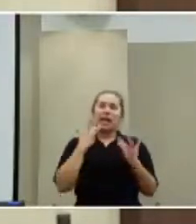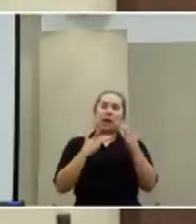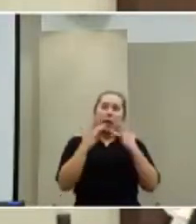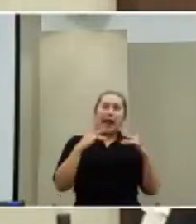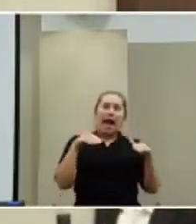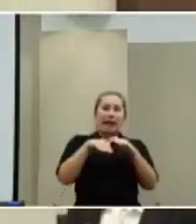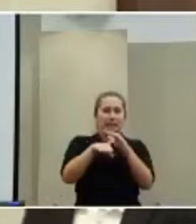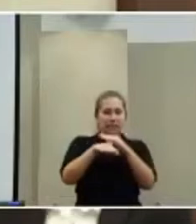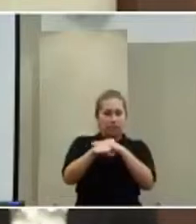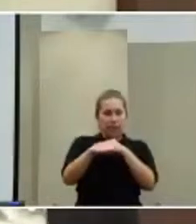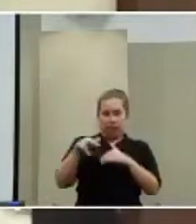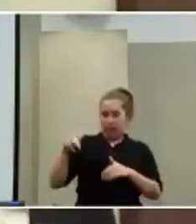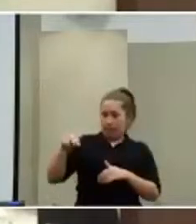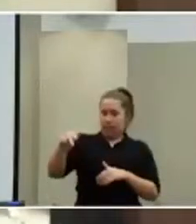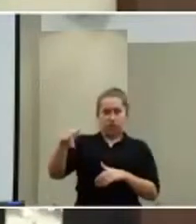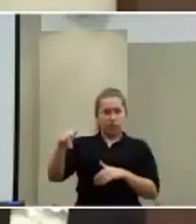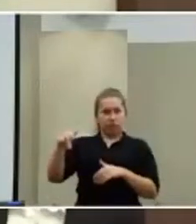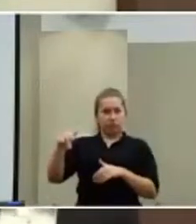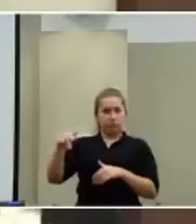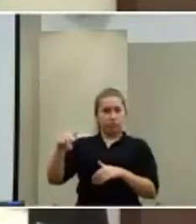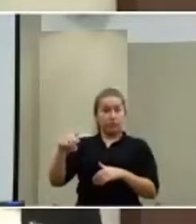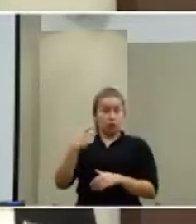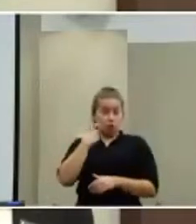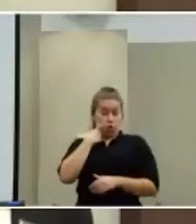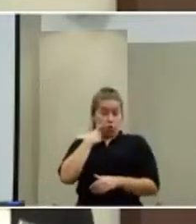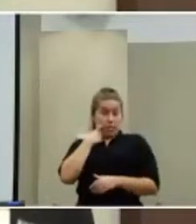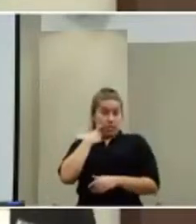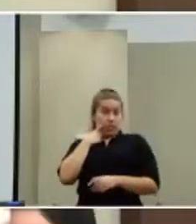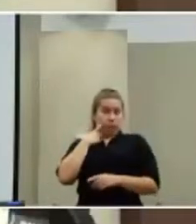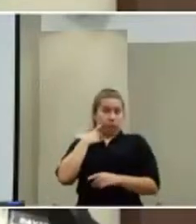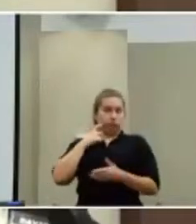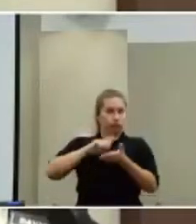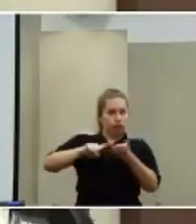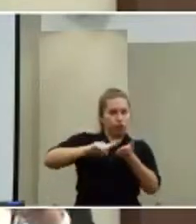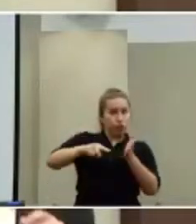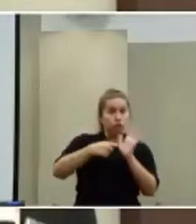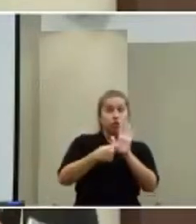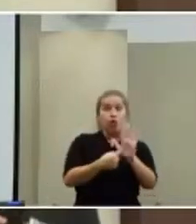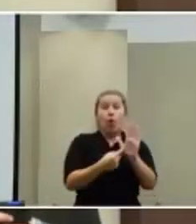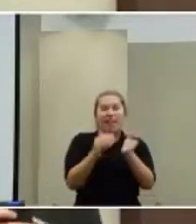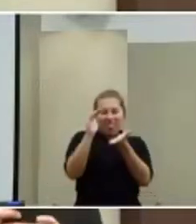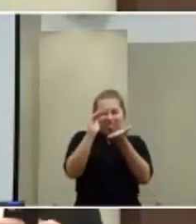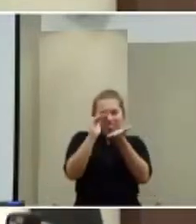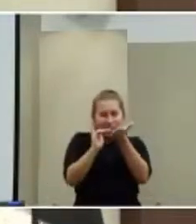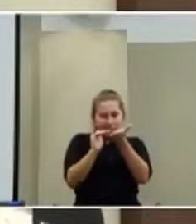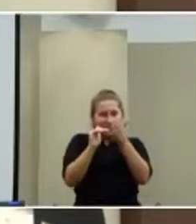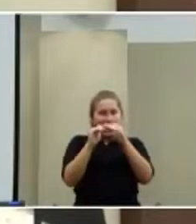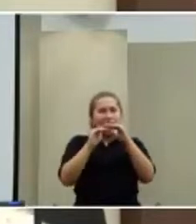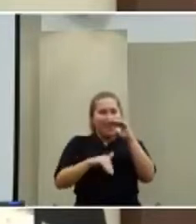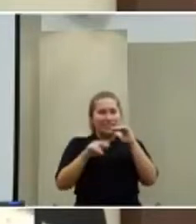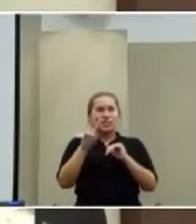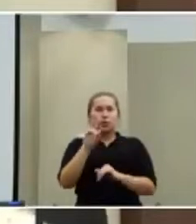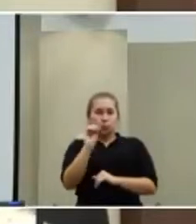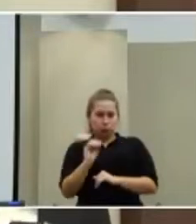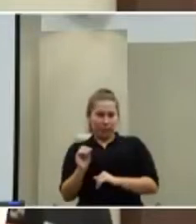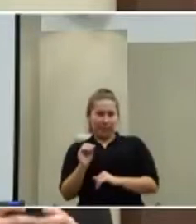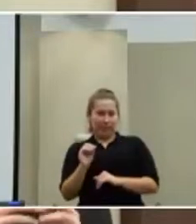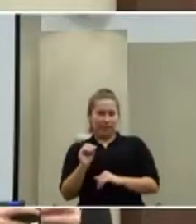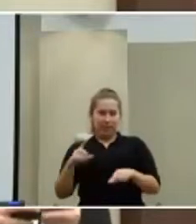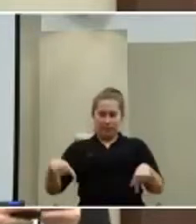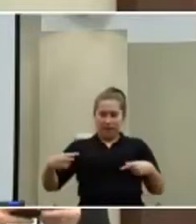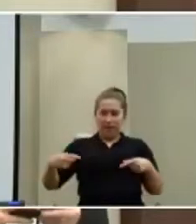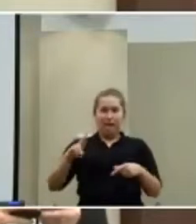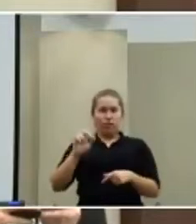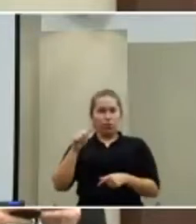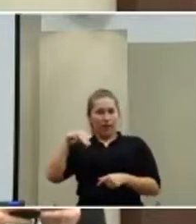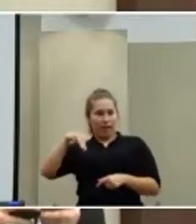right-of-way. The most recent inventory revealed that less than 2% of curb ramps in the city comply with